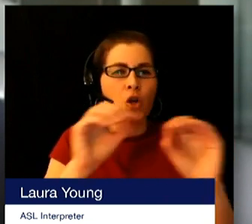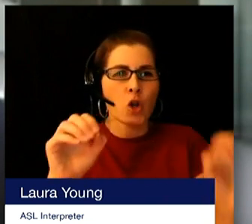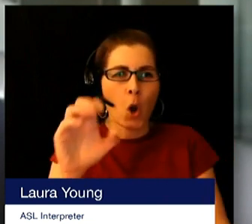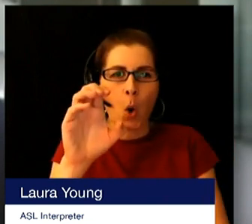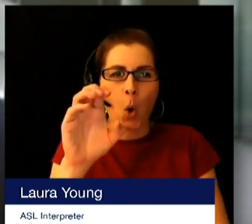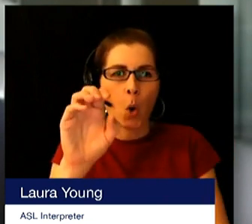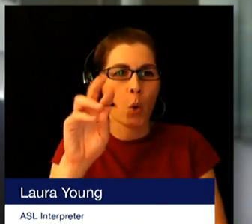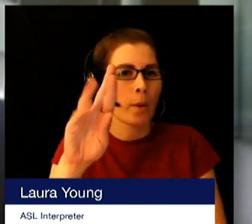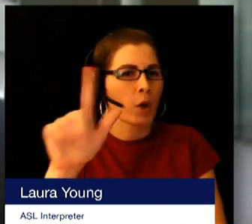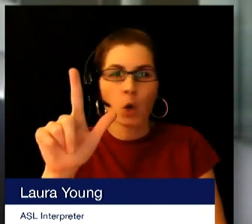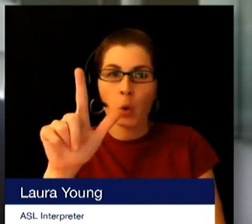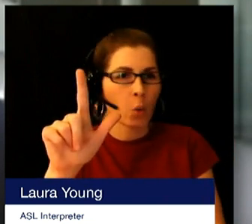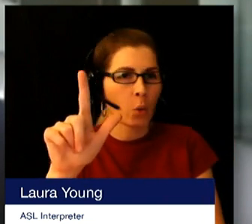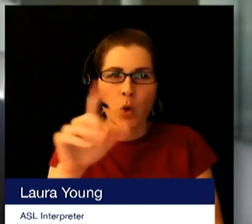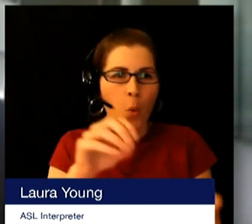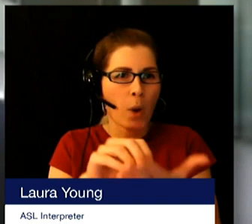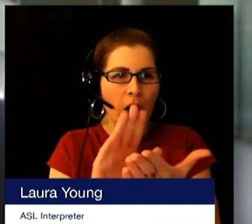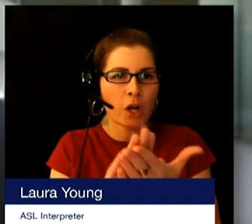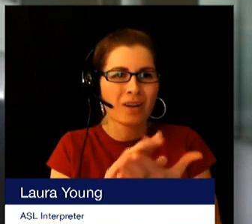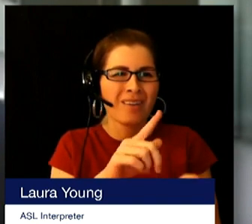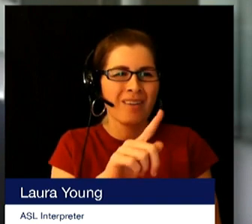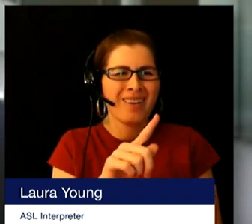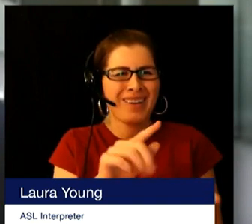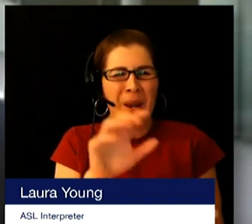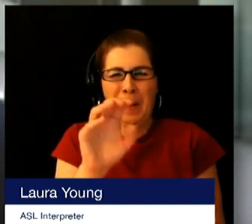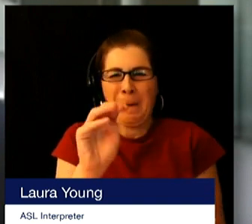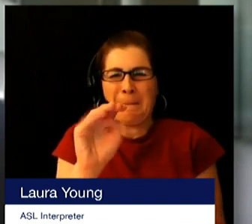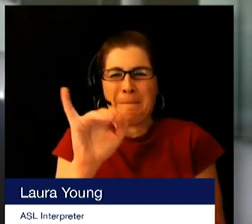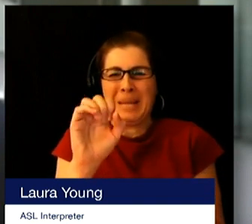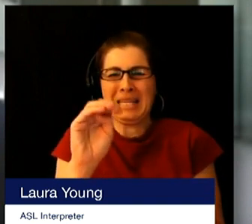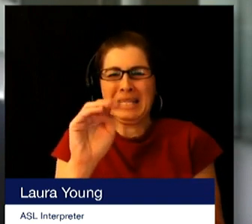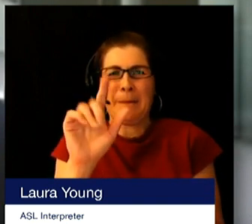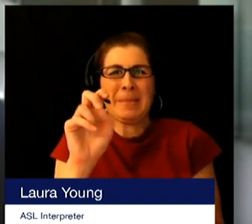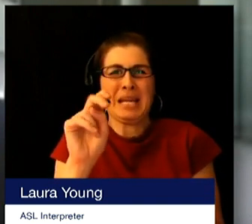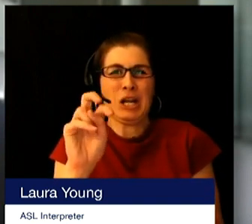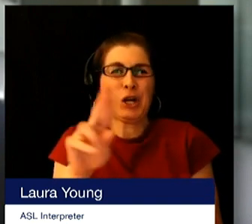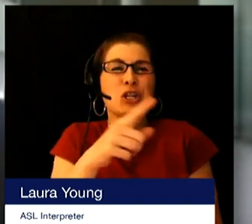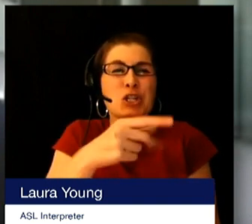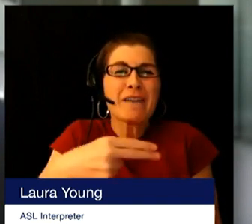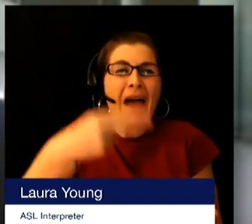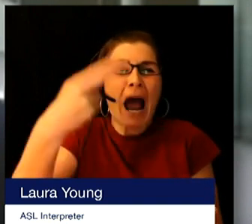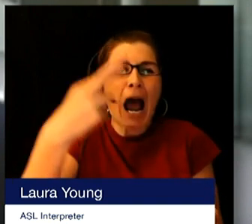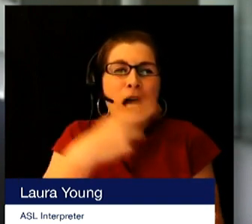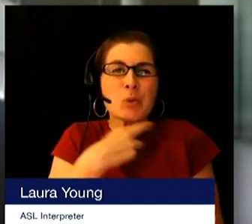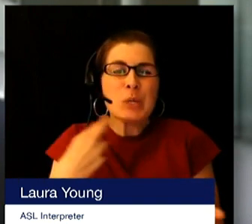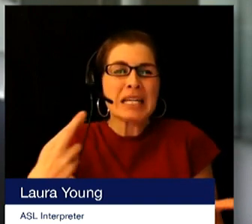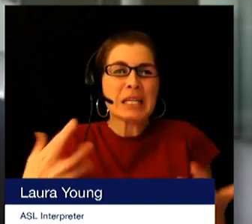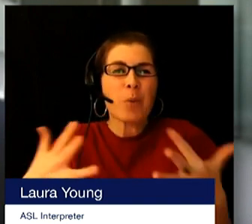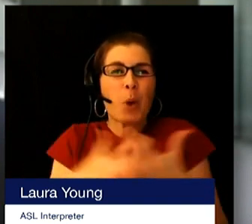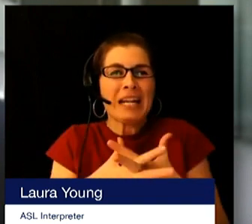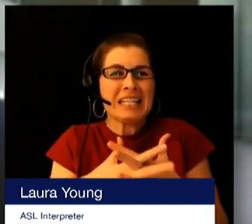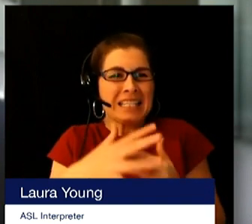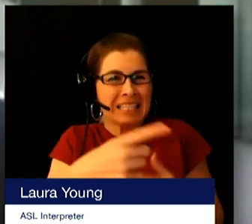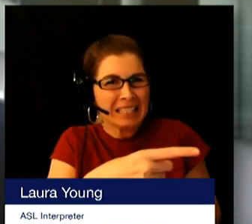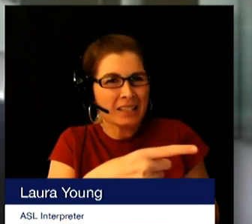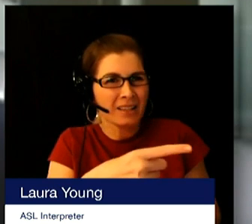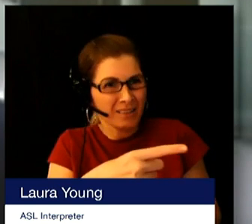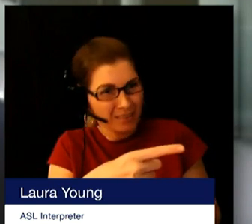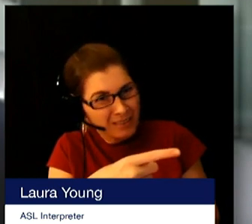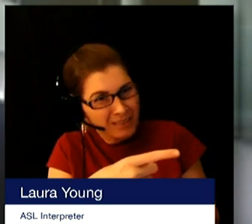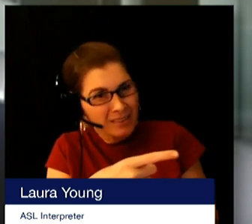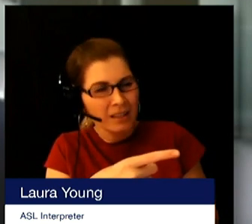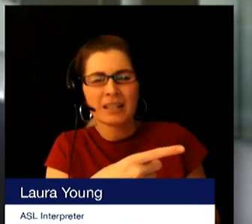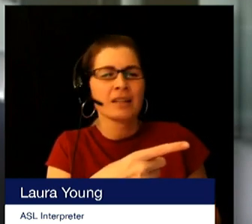record, serving time on a misdemeanor who had a high-risk pregnancy. We want someone like that in a